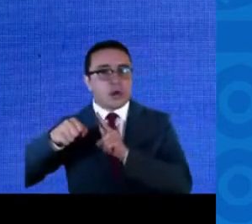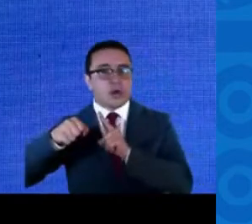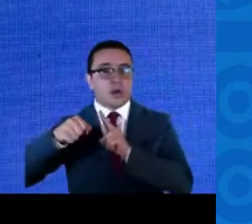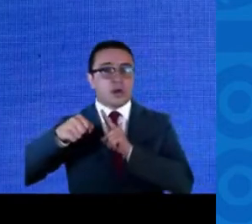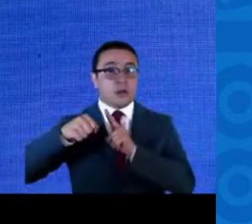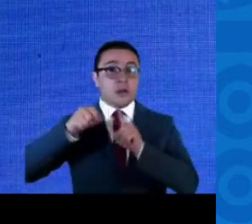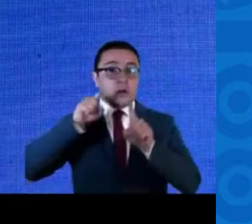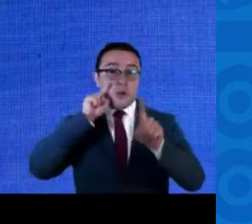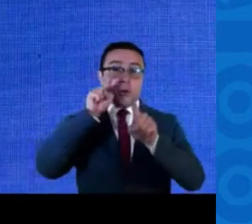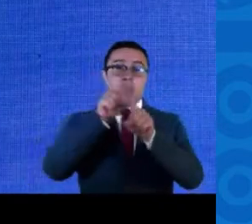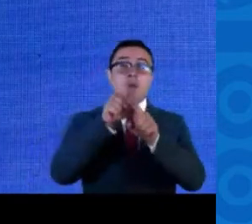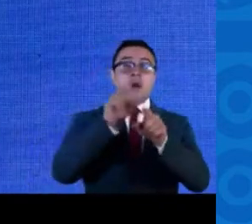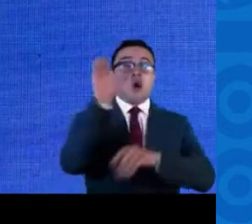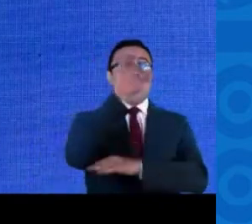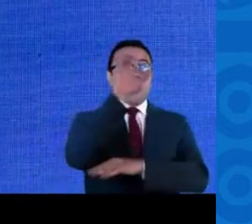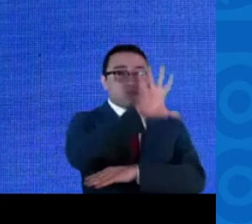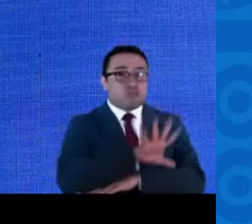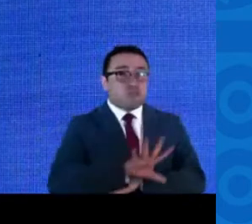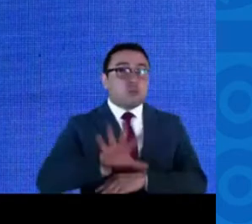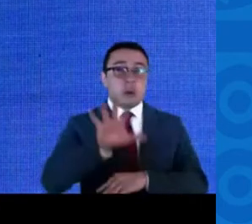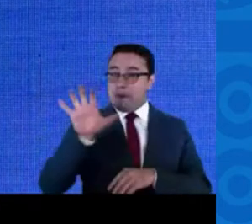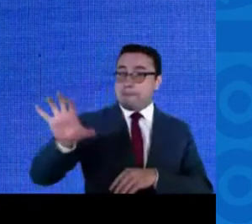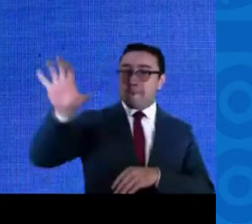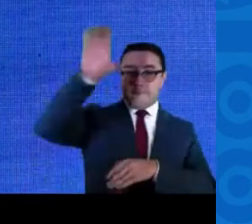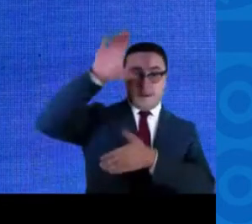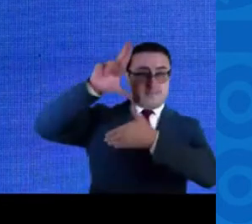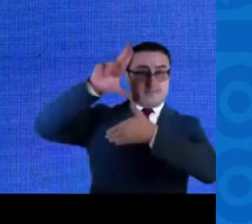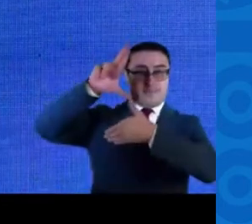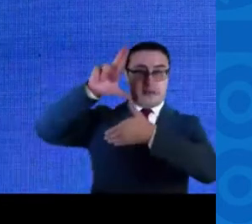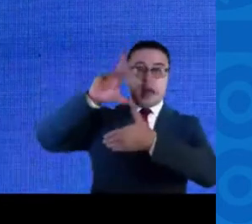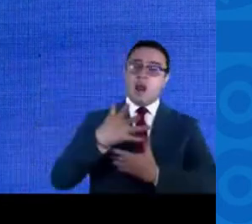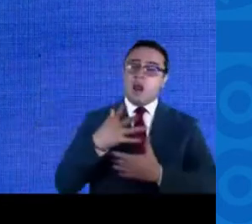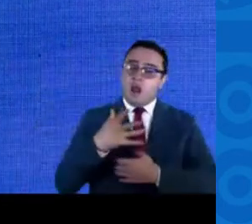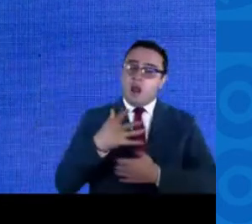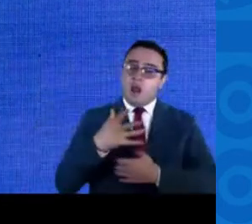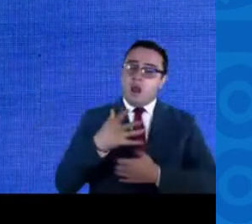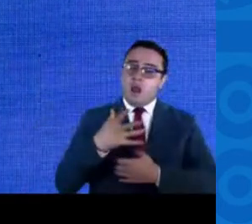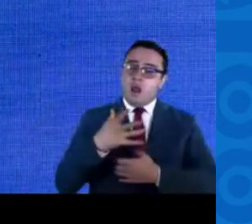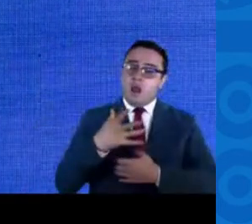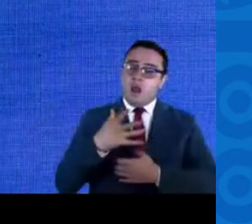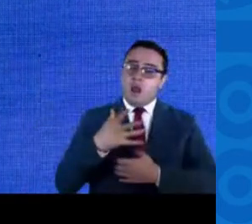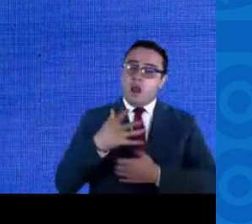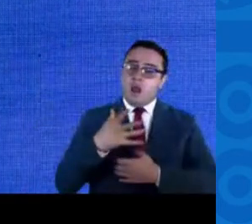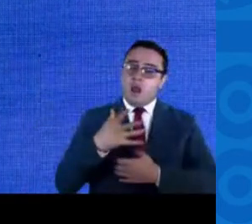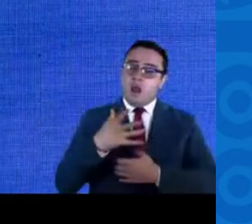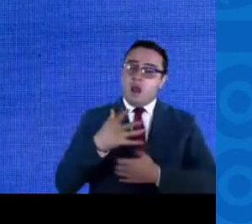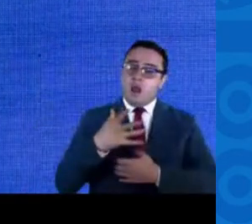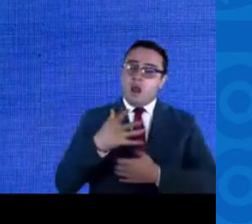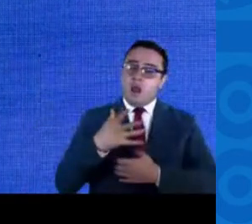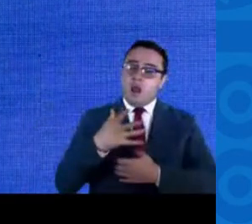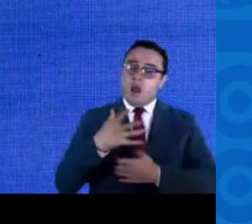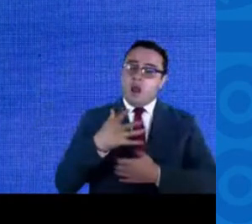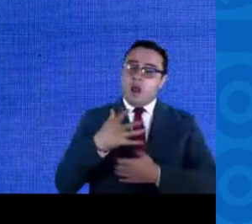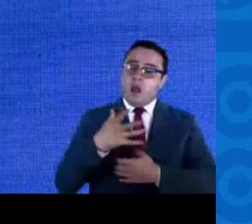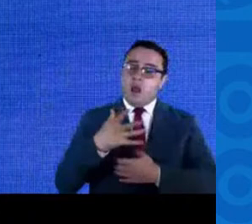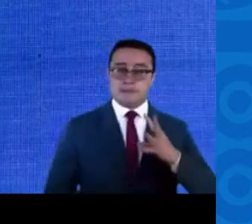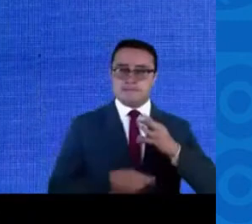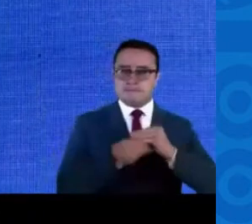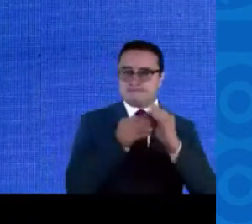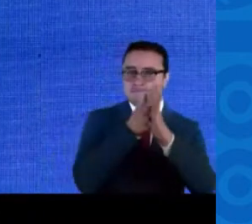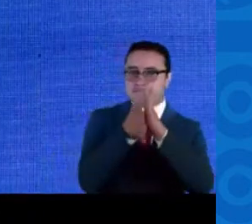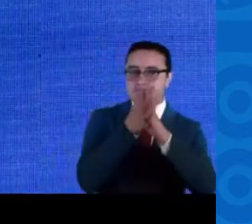social responsibility of combating hunger in our countries. And to do so with something very